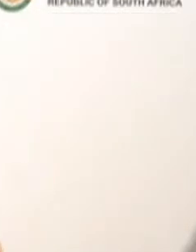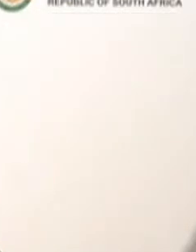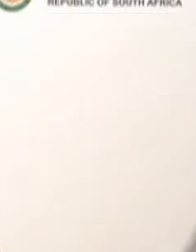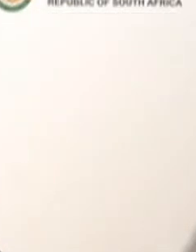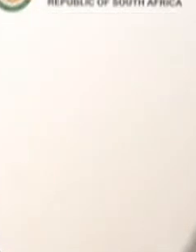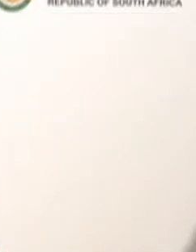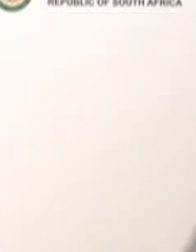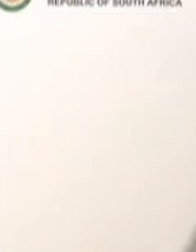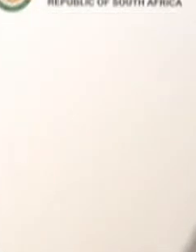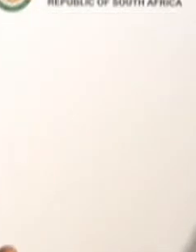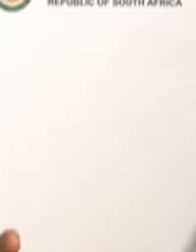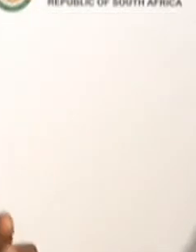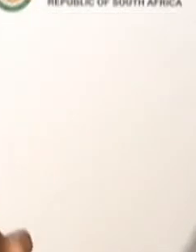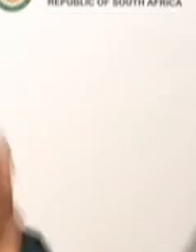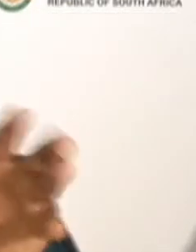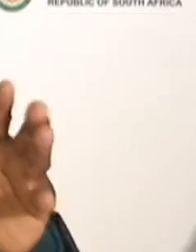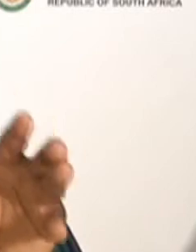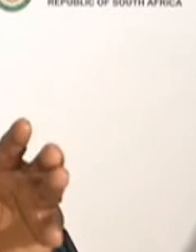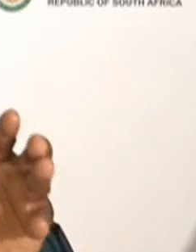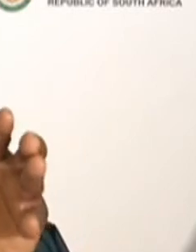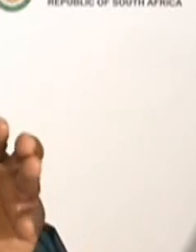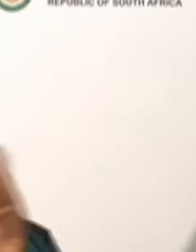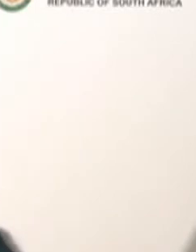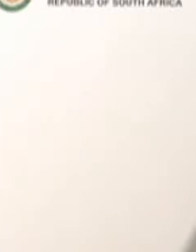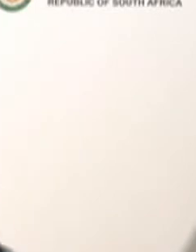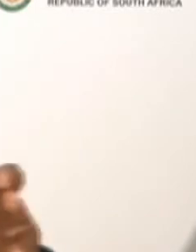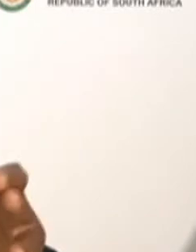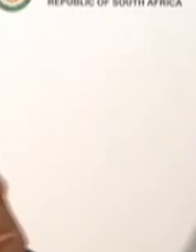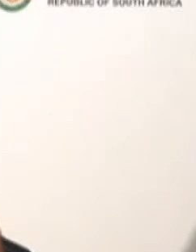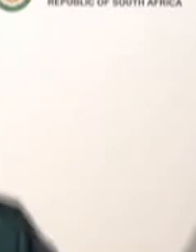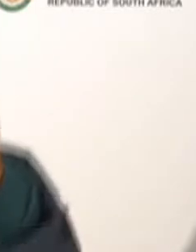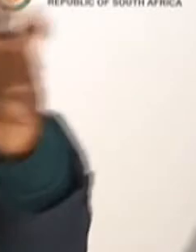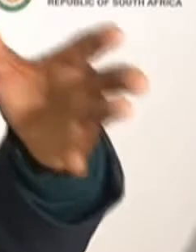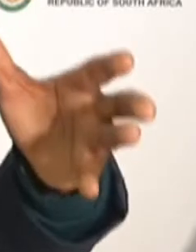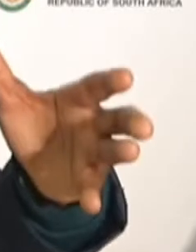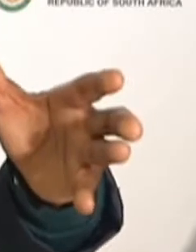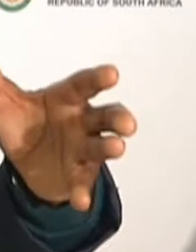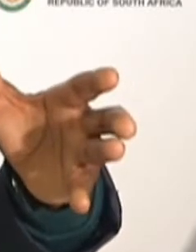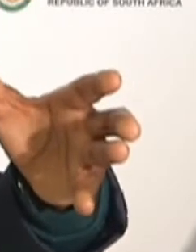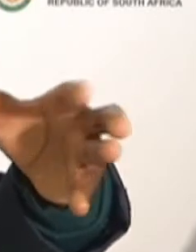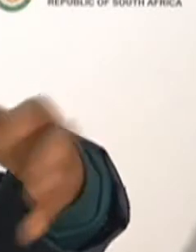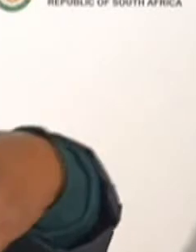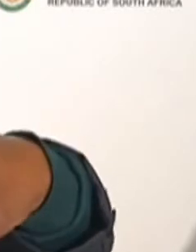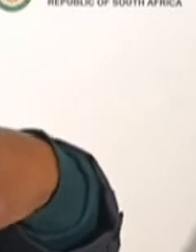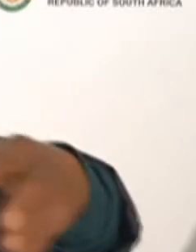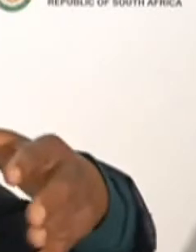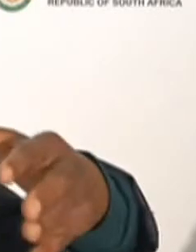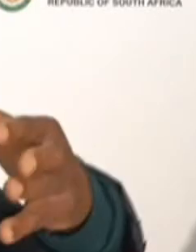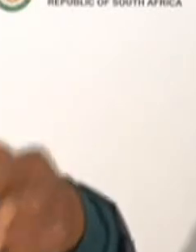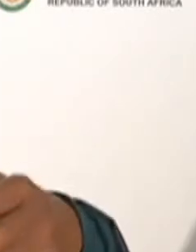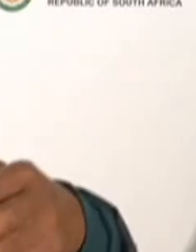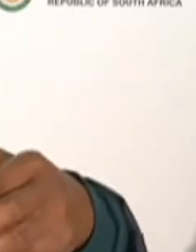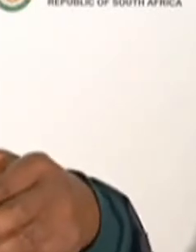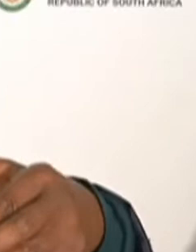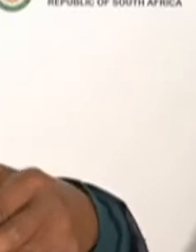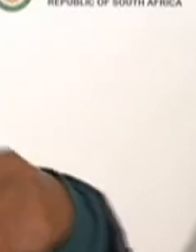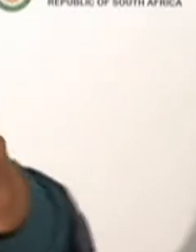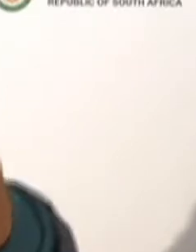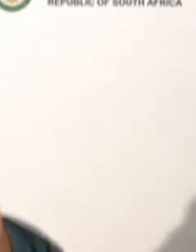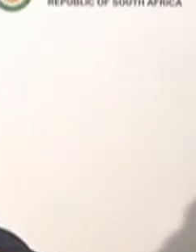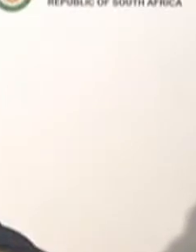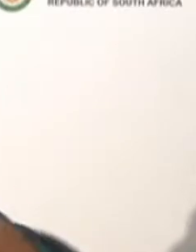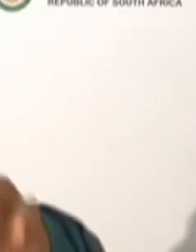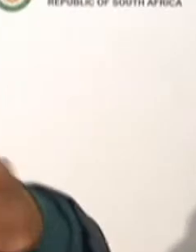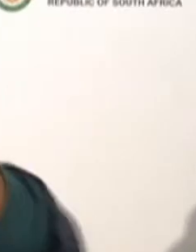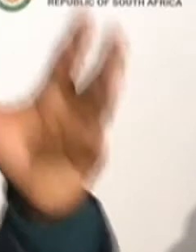citizens. And that's why I mentioned that we are not getting into a space where we can start saying you can't get health, you